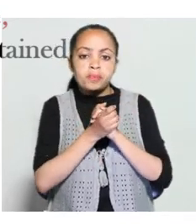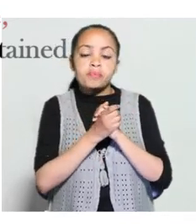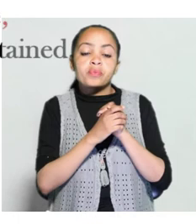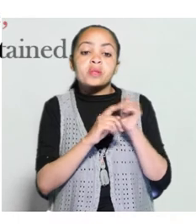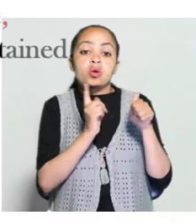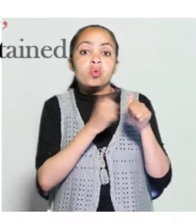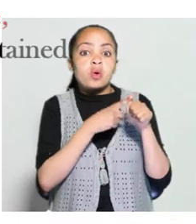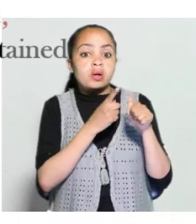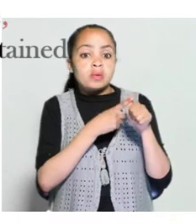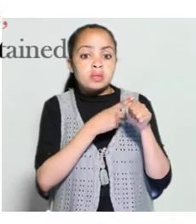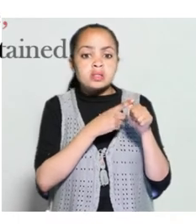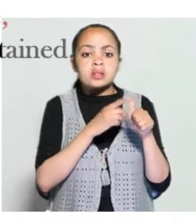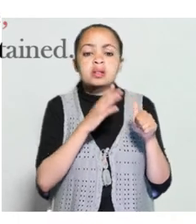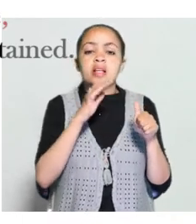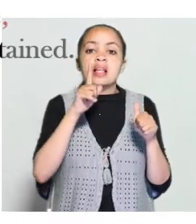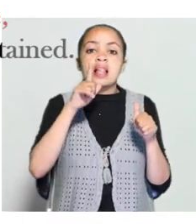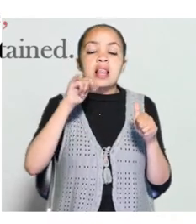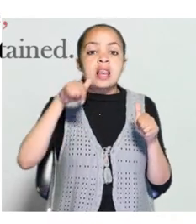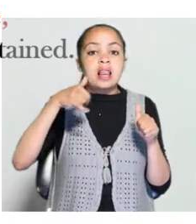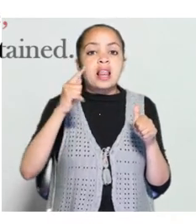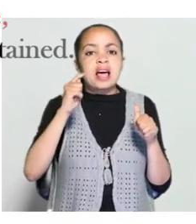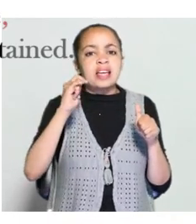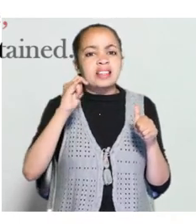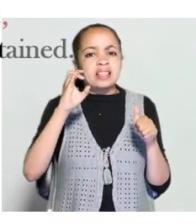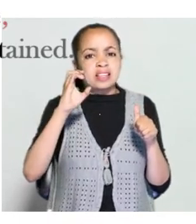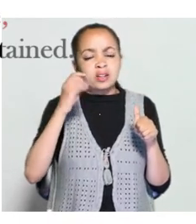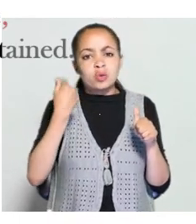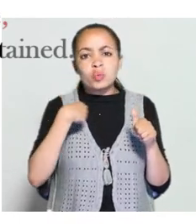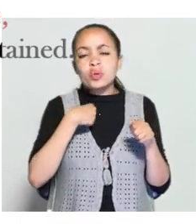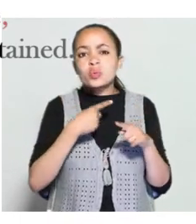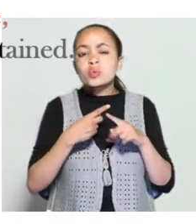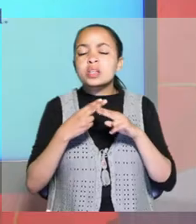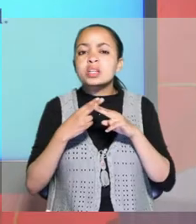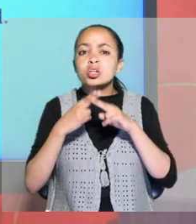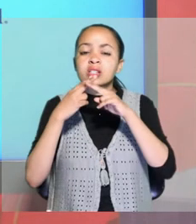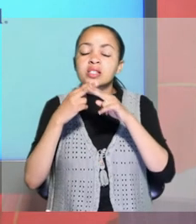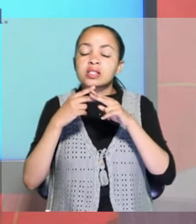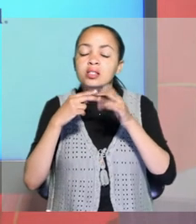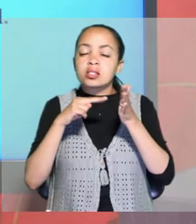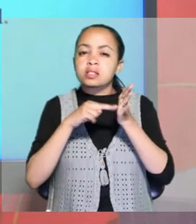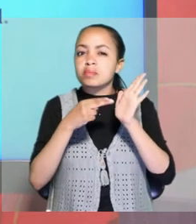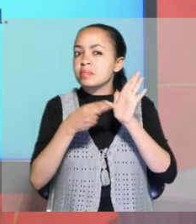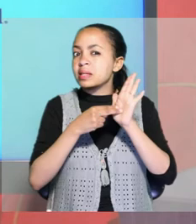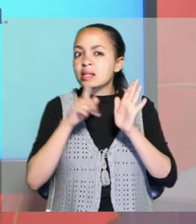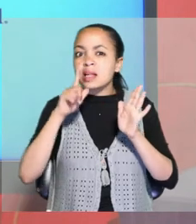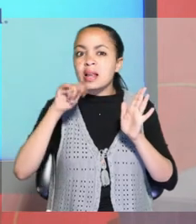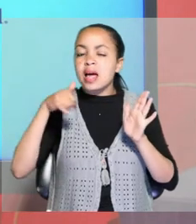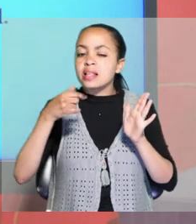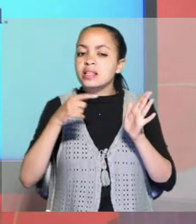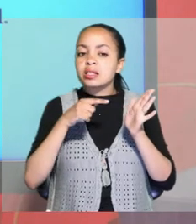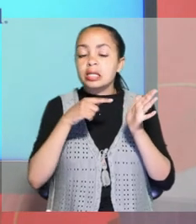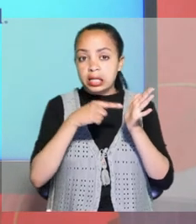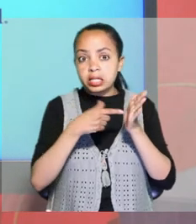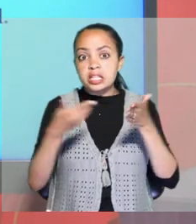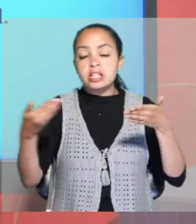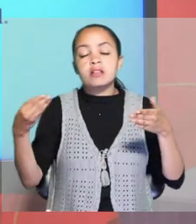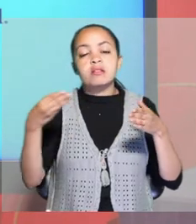One is by lytic means. When we say lytic cycle, it involves lytic